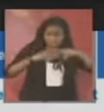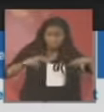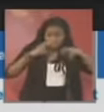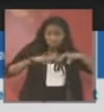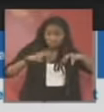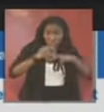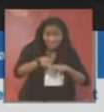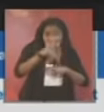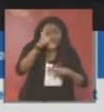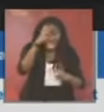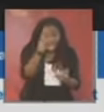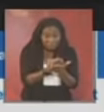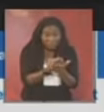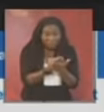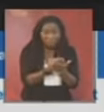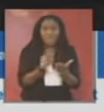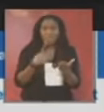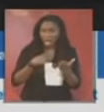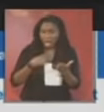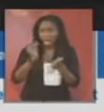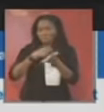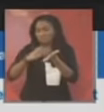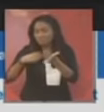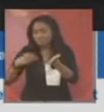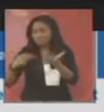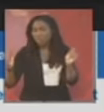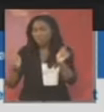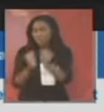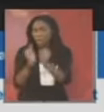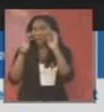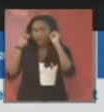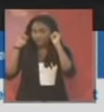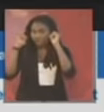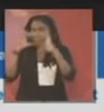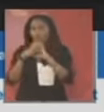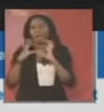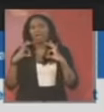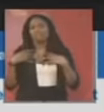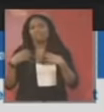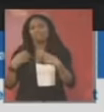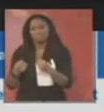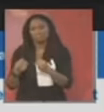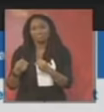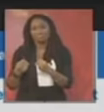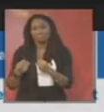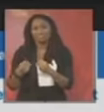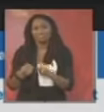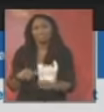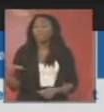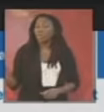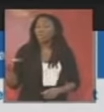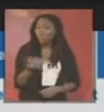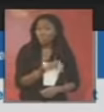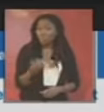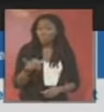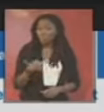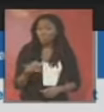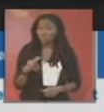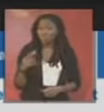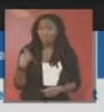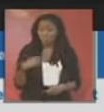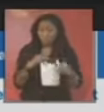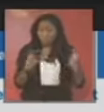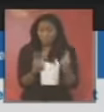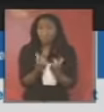critical in a time of COVID. In terms of COVID-19 research, we at the center have completed